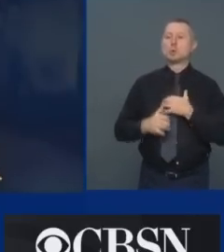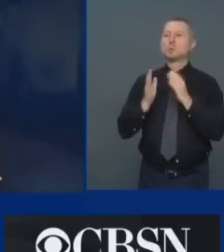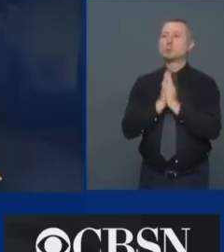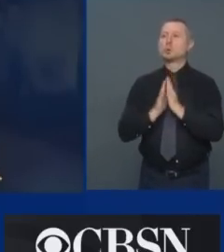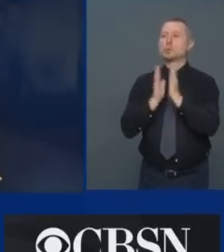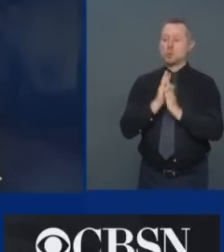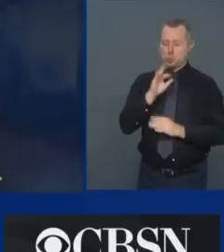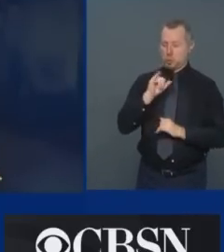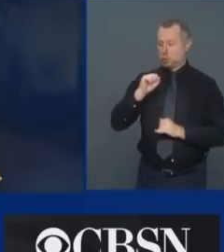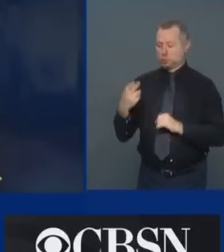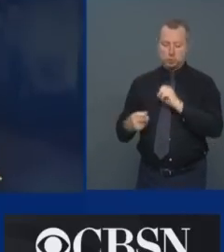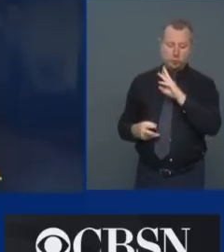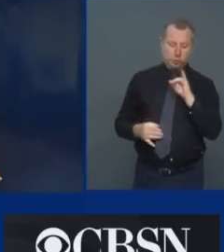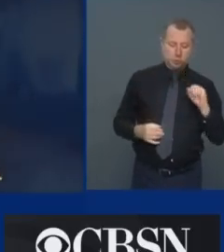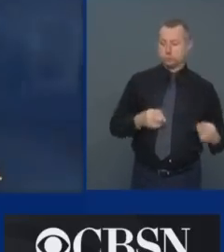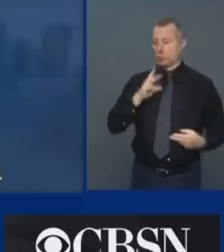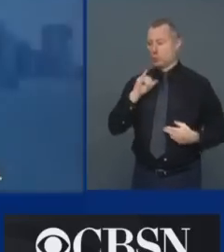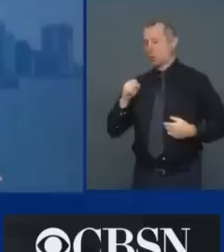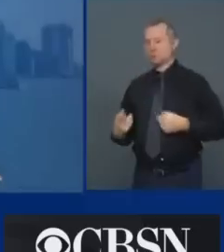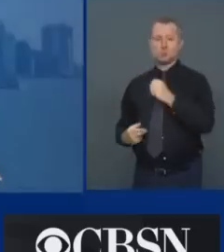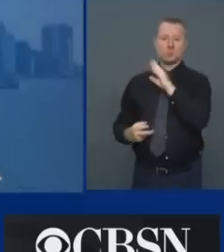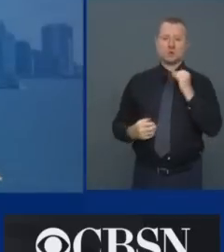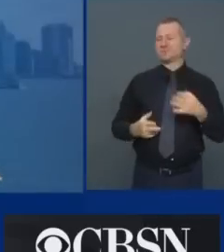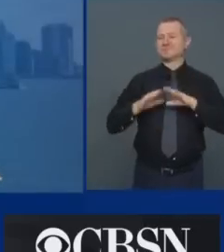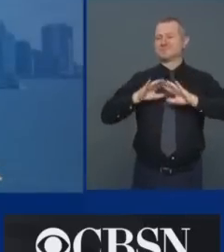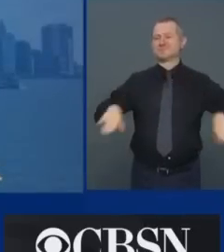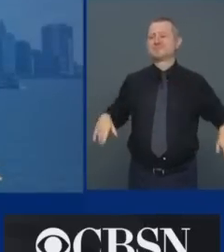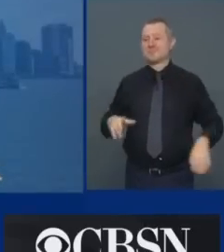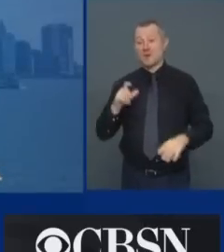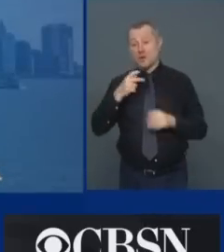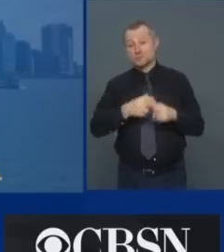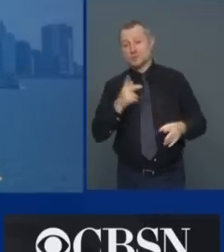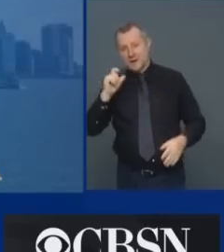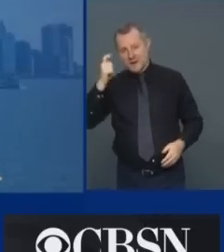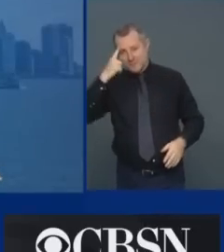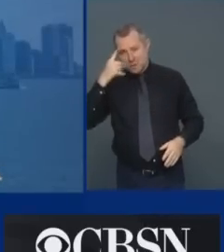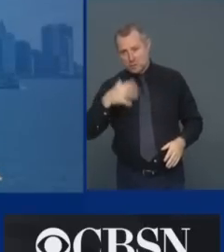It's called government action and leadership.